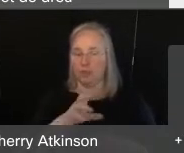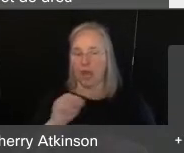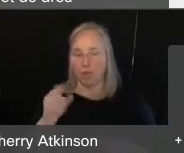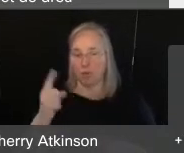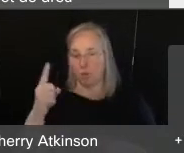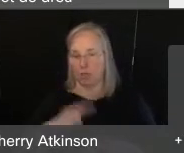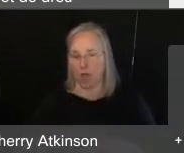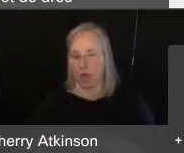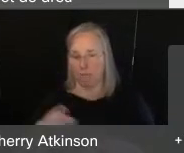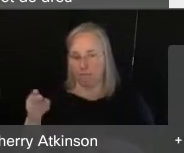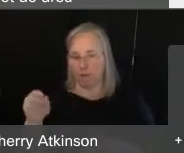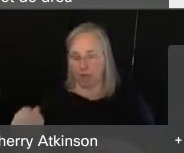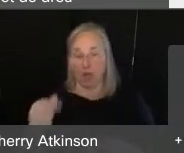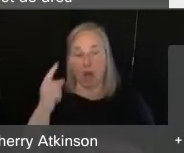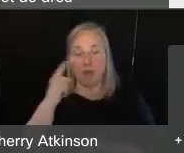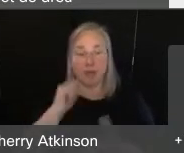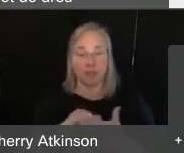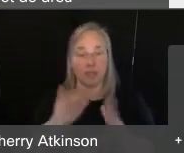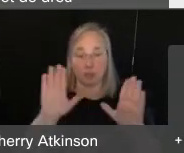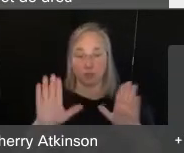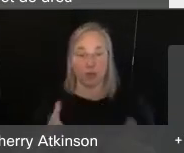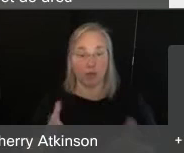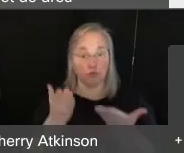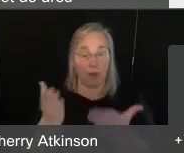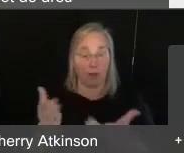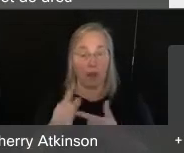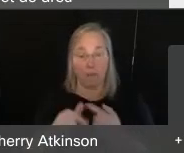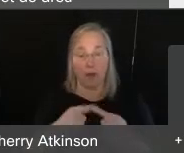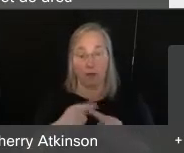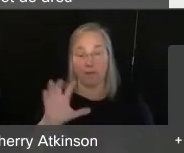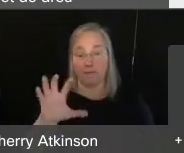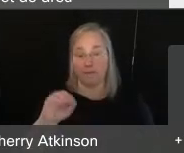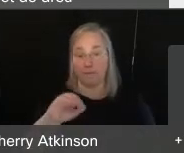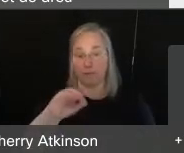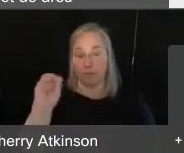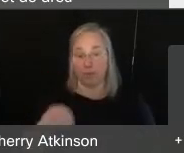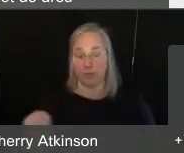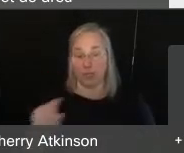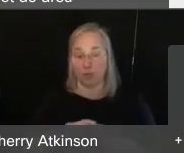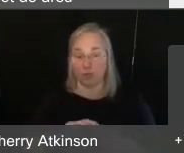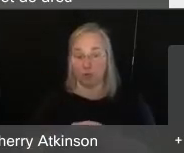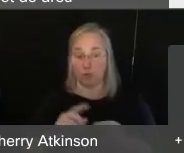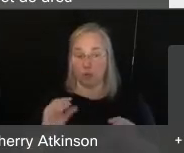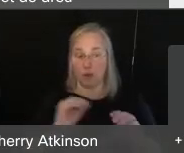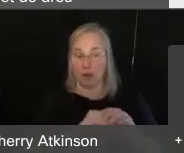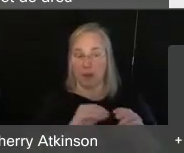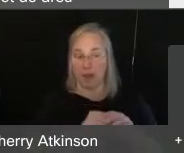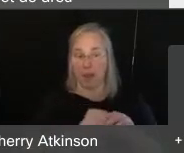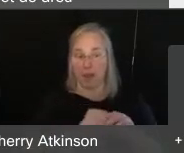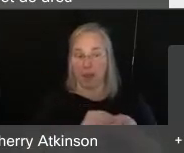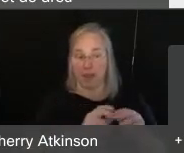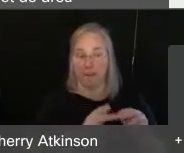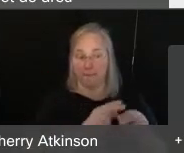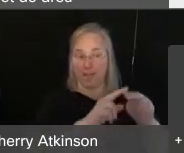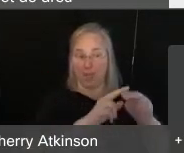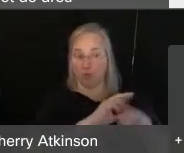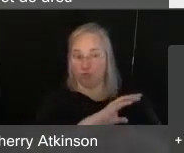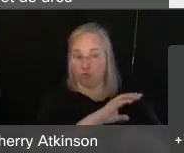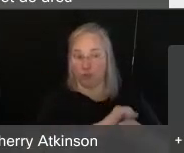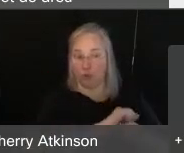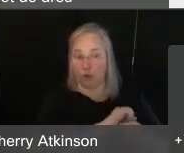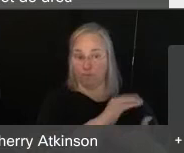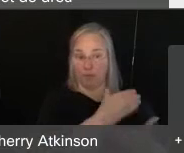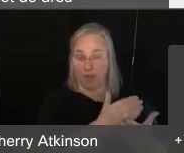I think it's great about the recommendation for the 50% to build reserves, but the next sentence I'm not sure